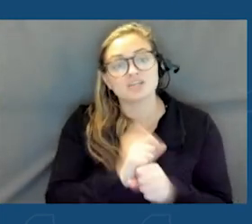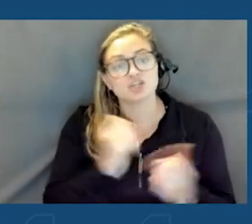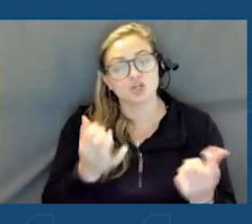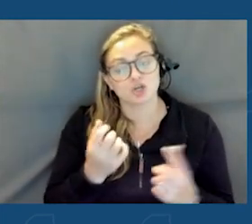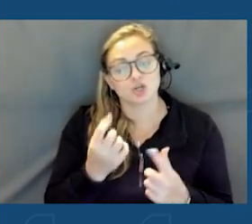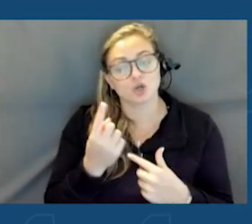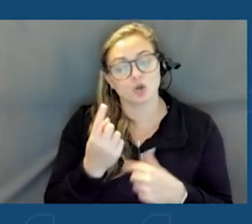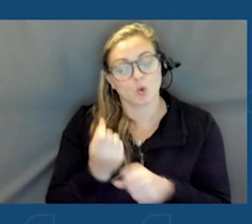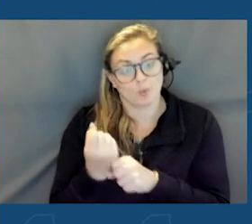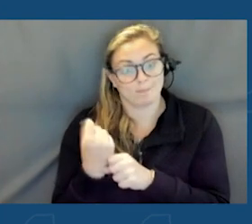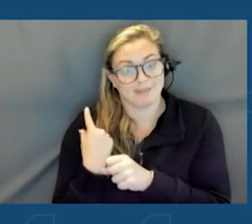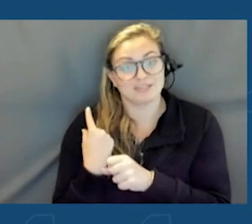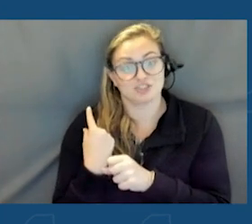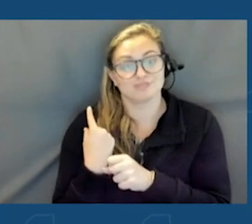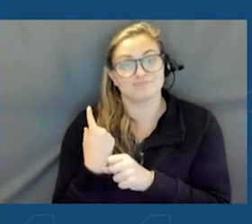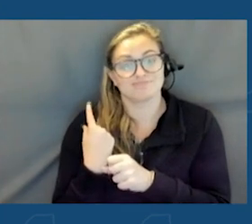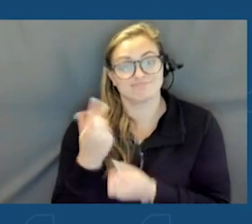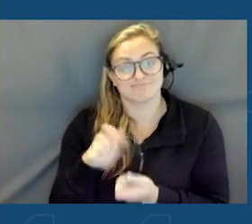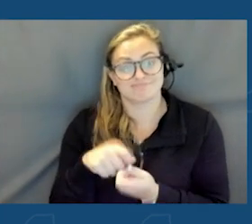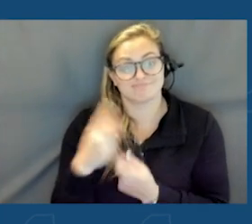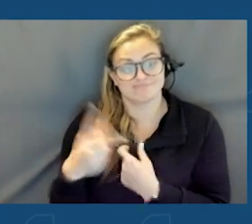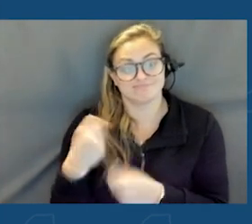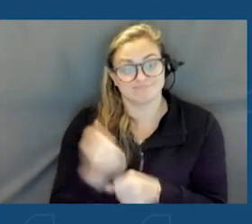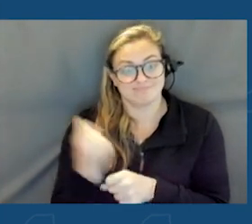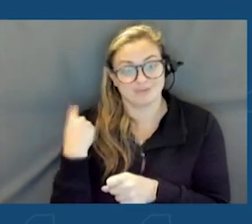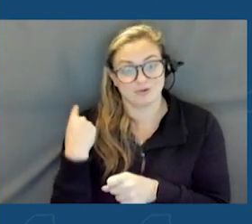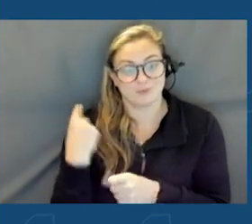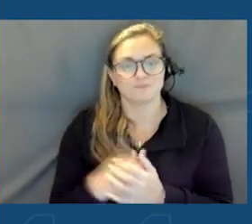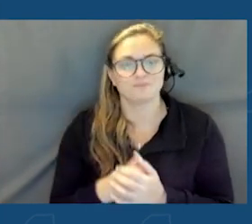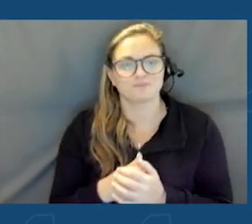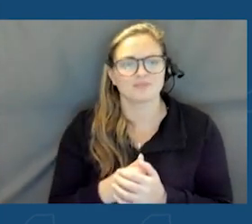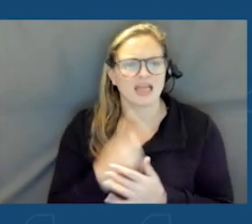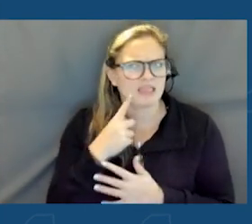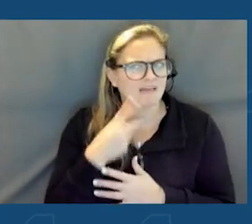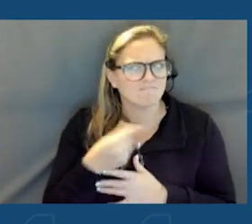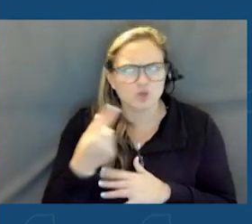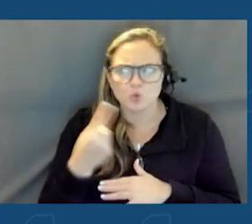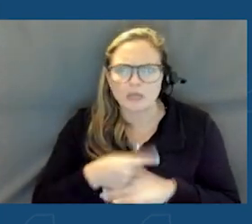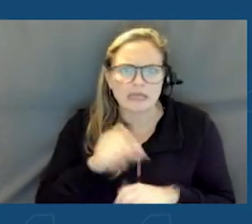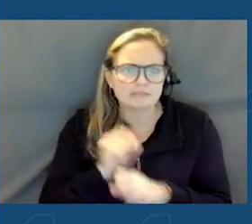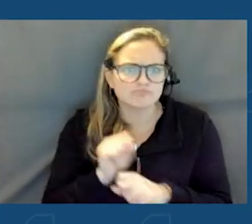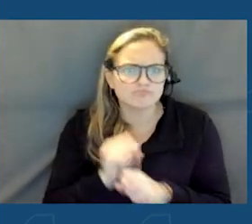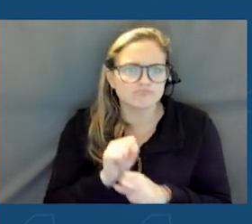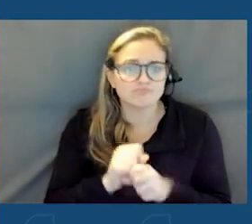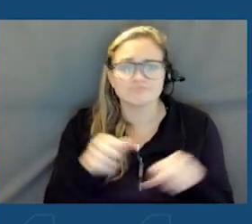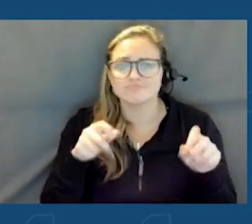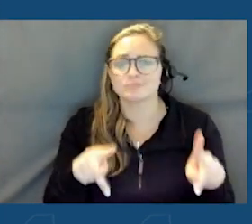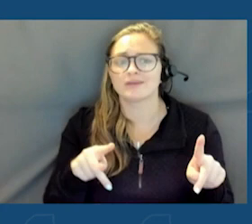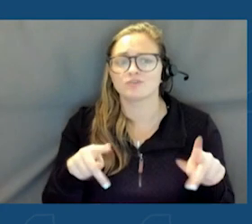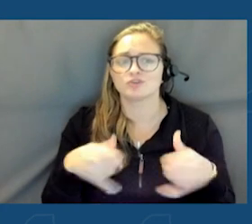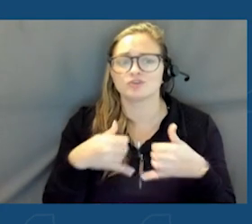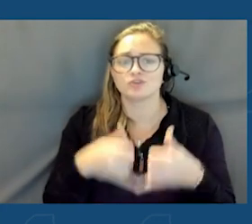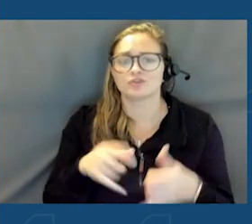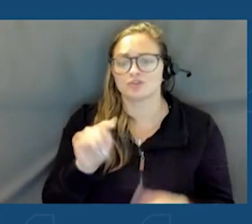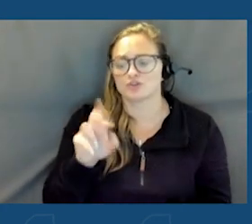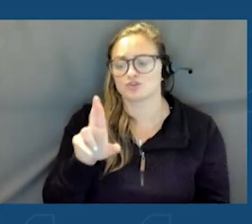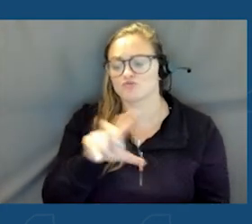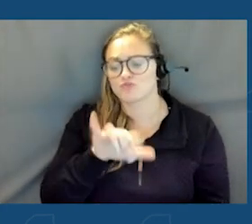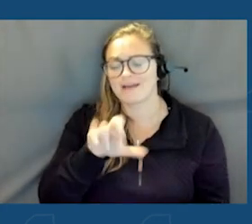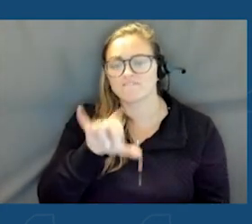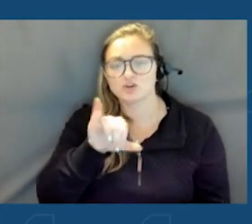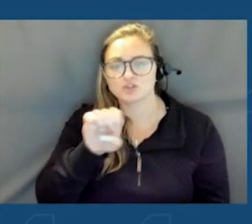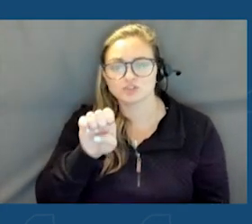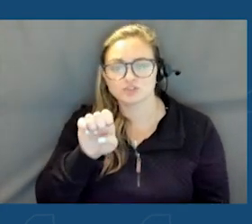ago. I had been on the job as governor just, I think, a couple days, and I had the privilege of presenting the Travers Cup. And